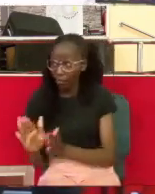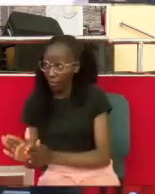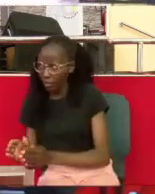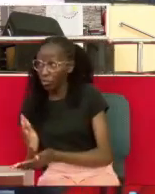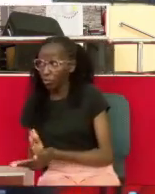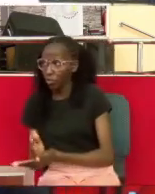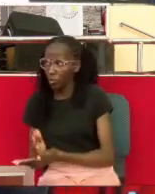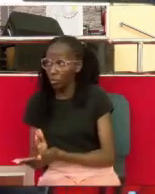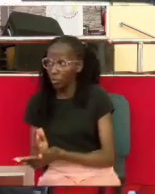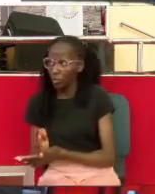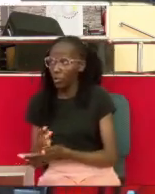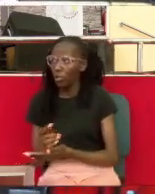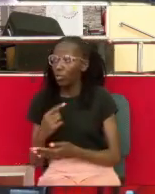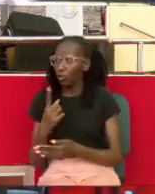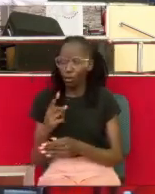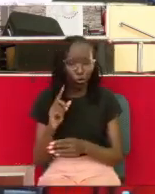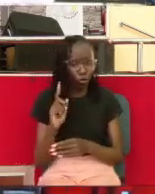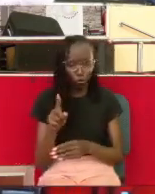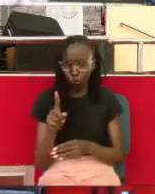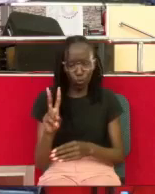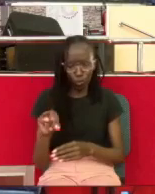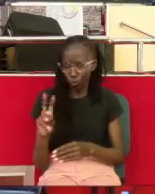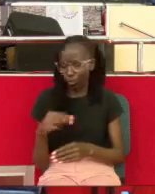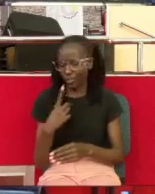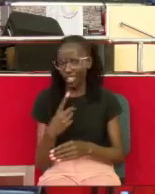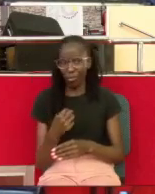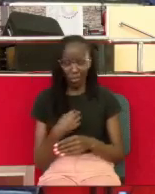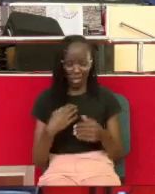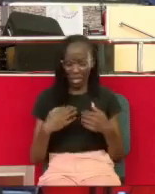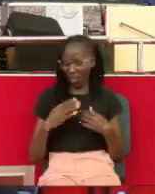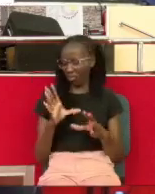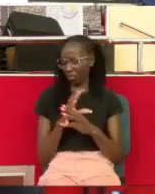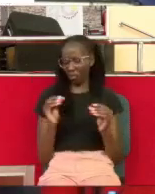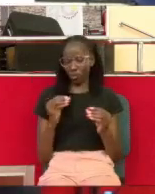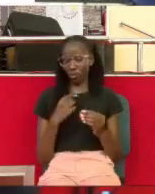And therefore, you cannot say that you don't have anything to thank God for.